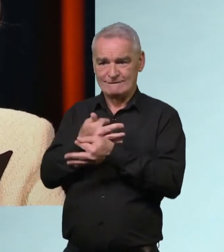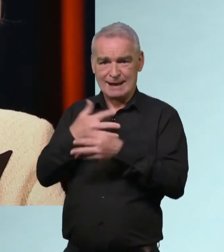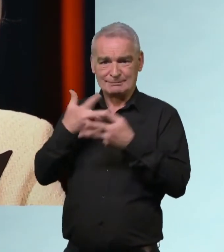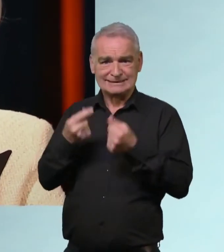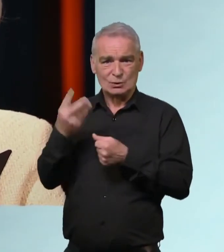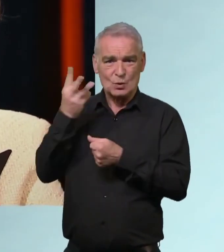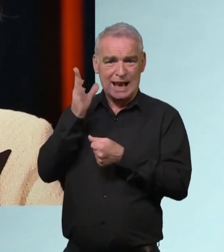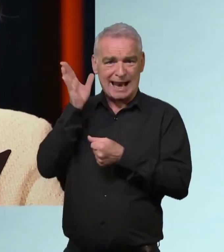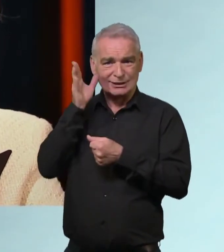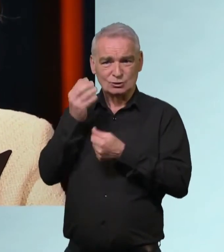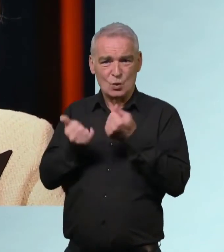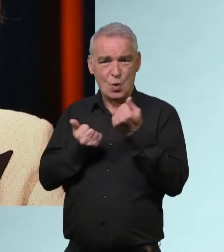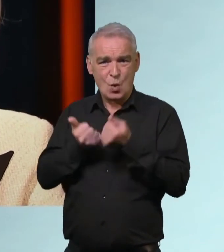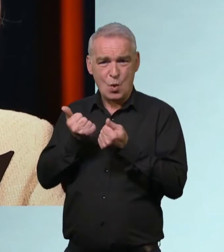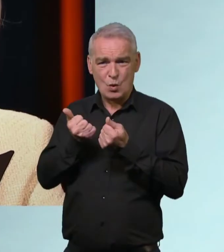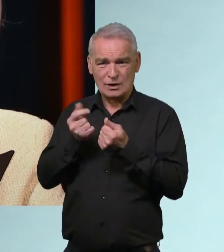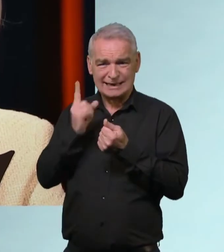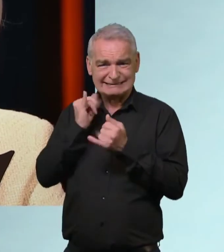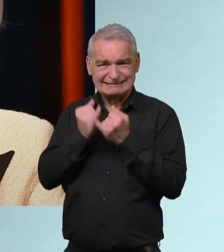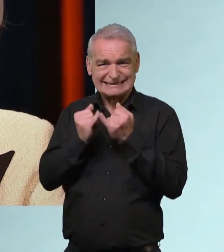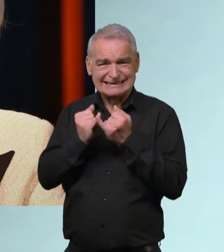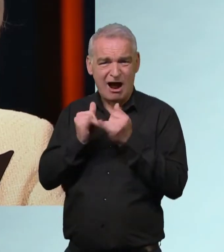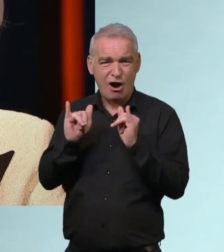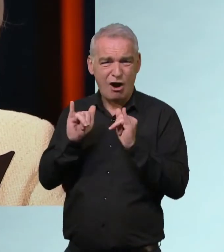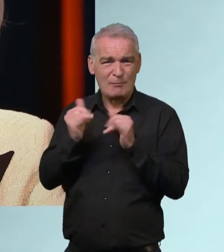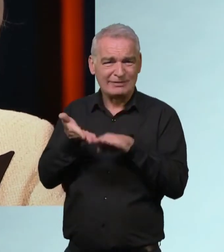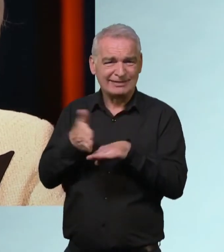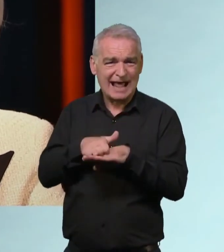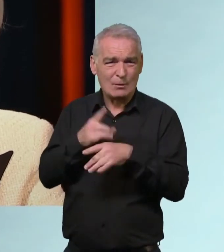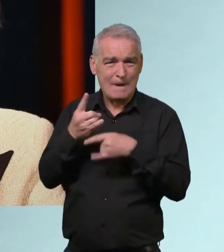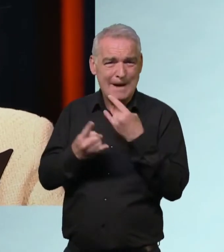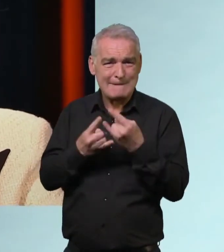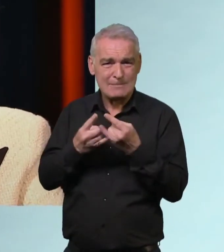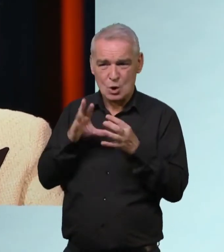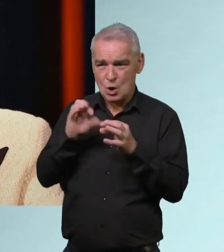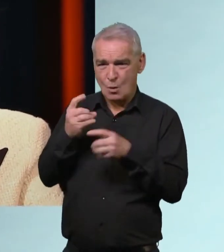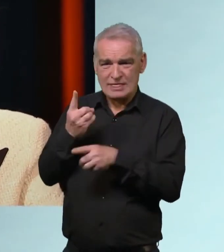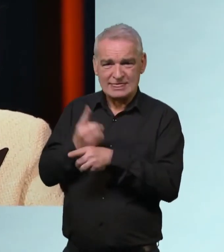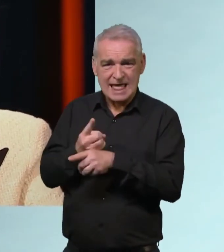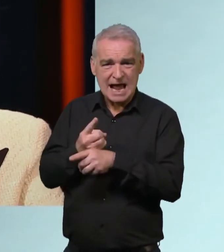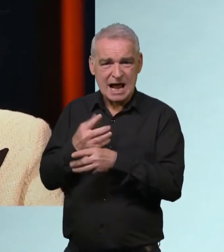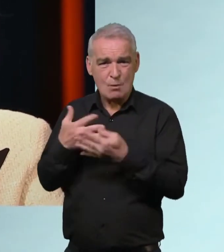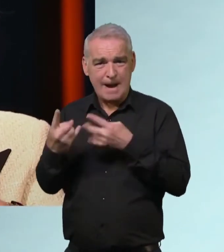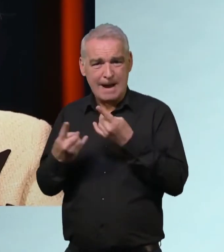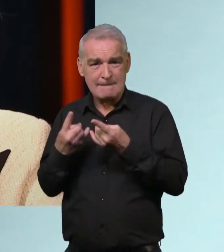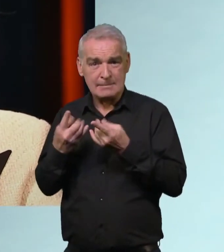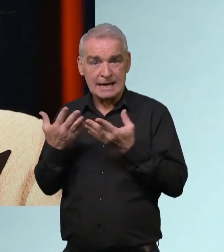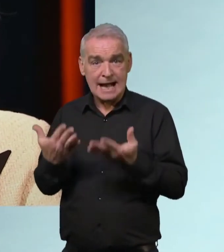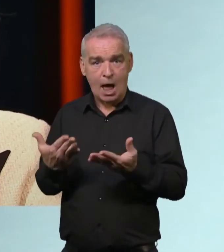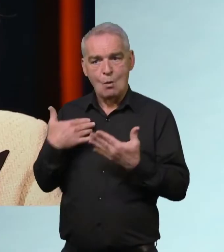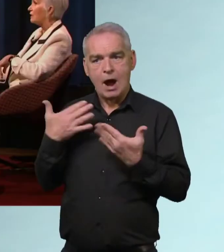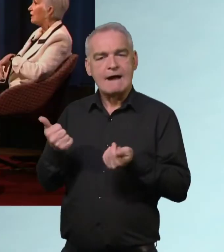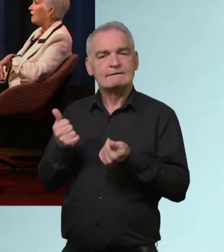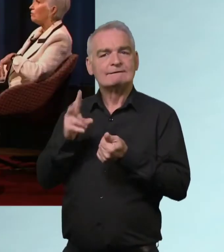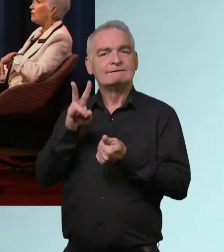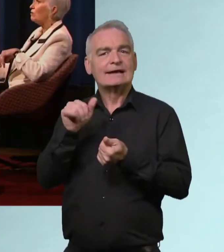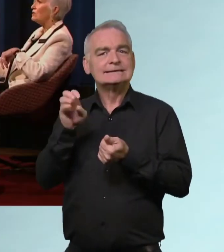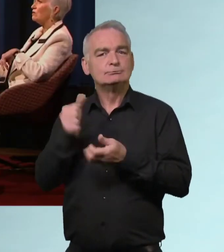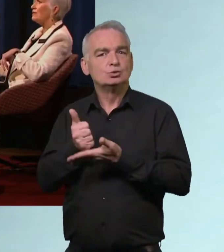you're hearing all this gruesome detail and there's nobody going there, there, there. Now, things have changed and now we have got victim